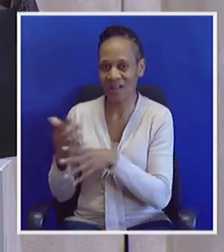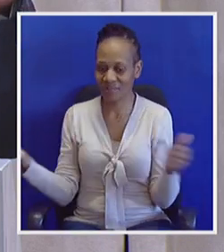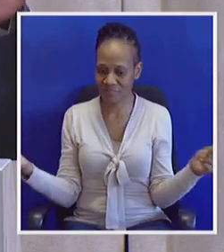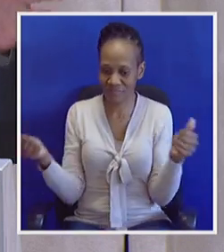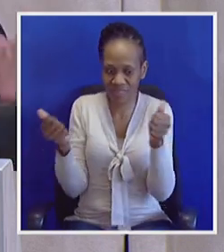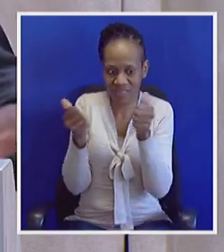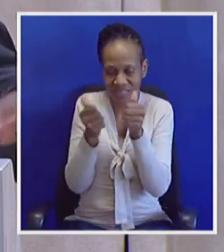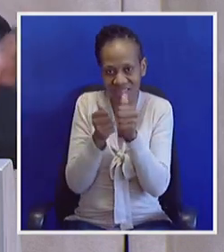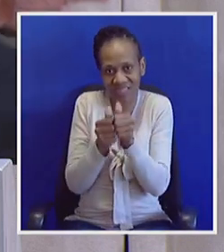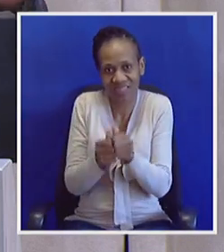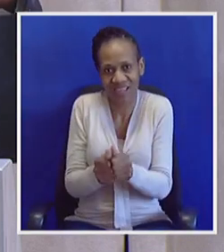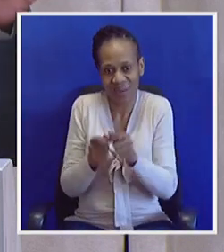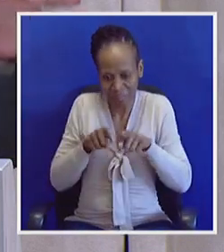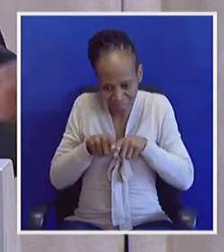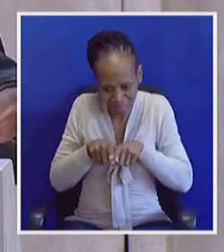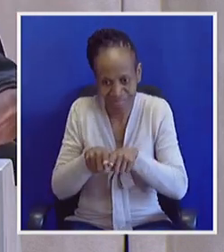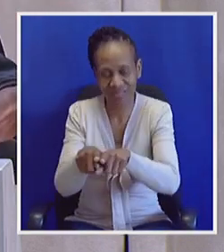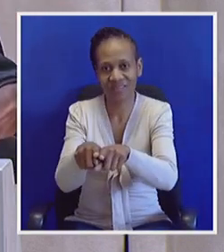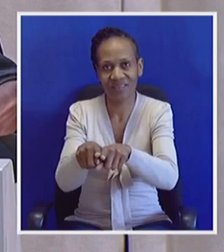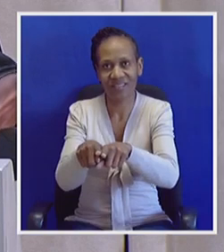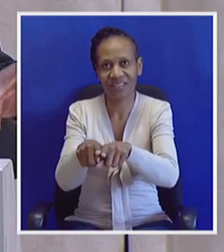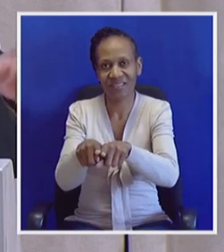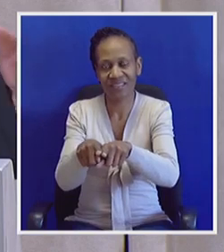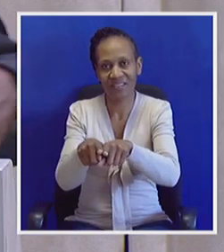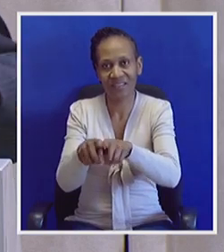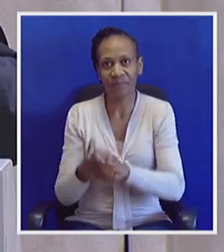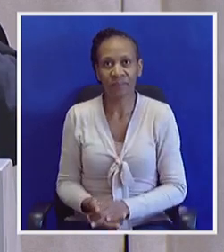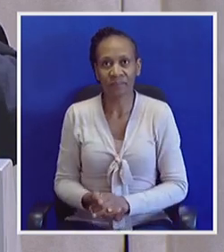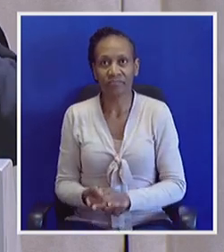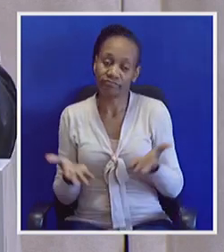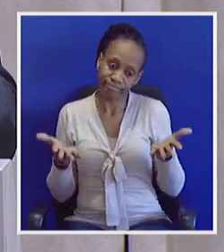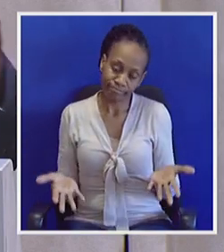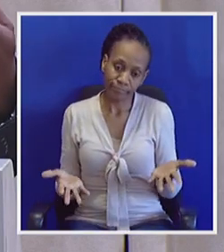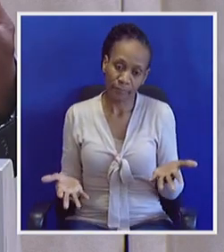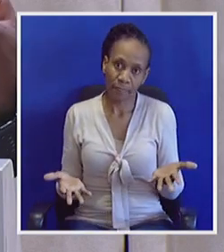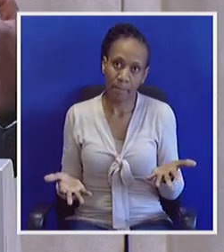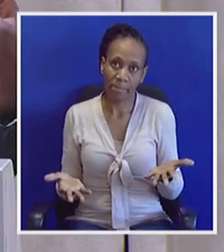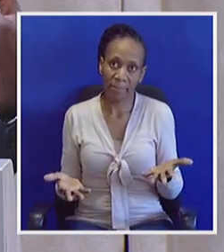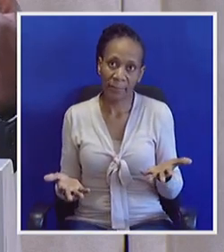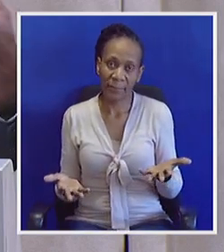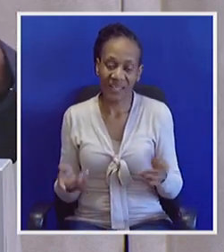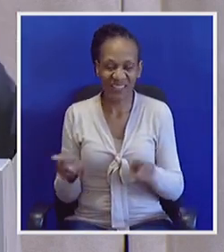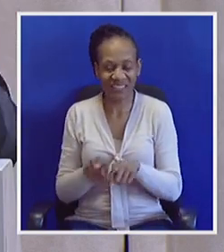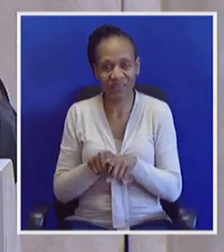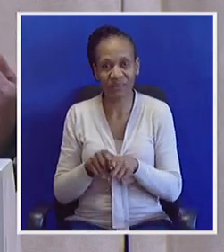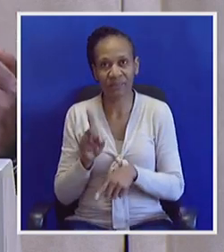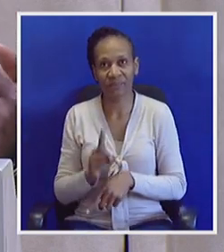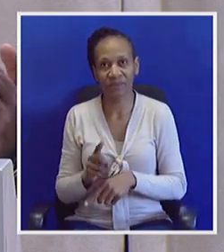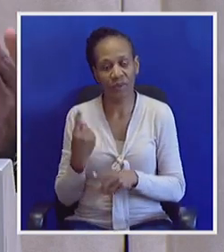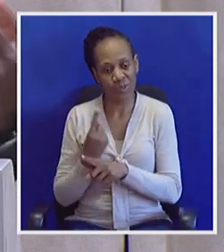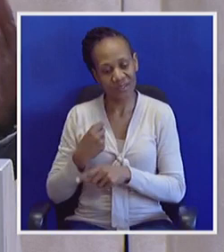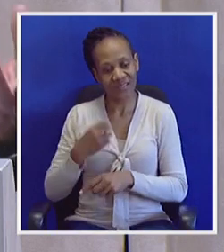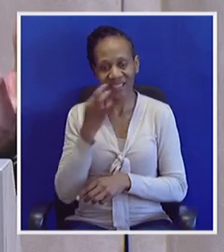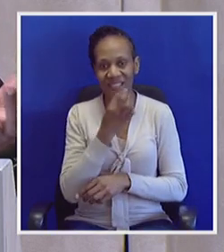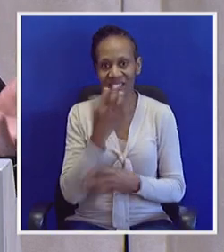almost simultaneously at the same time. Now, this is the execution of what I've always